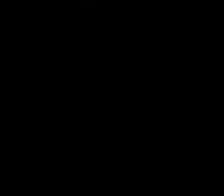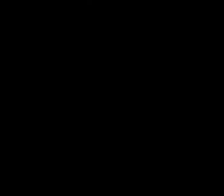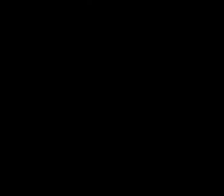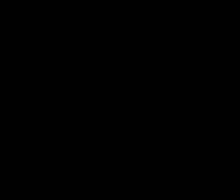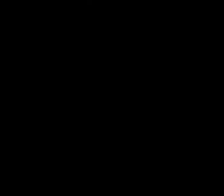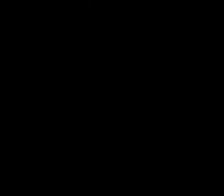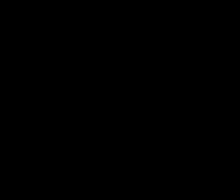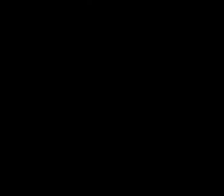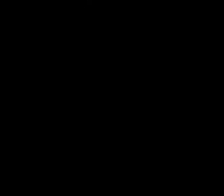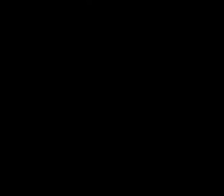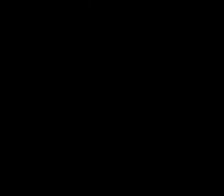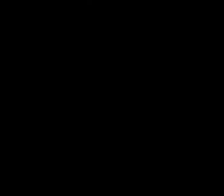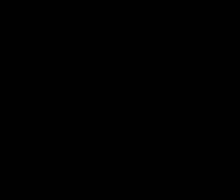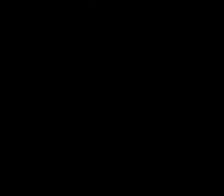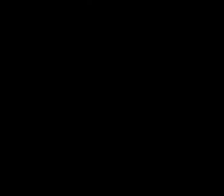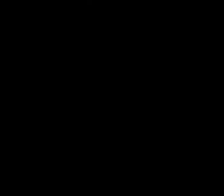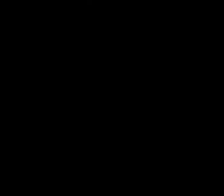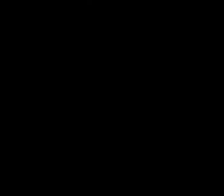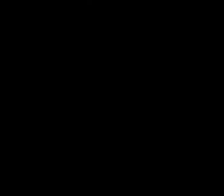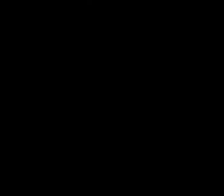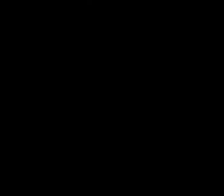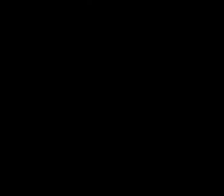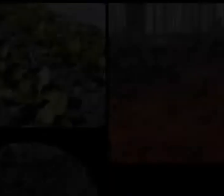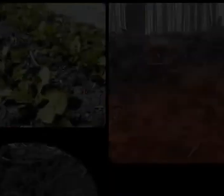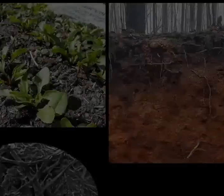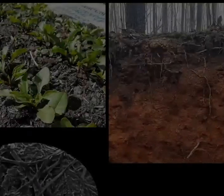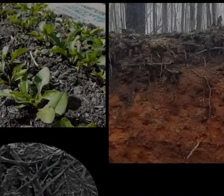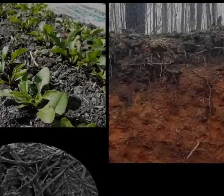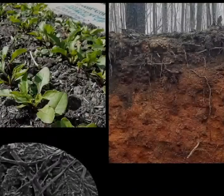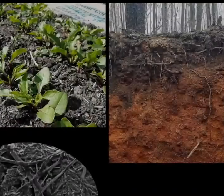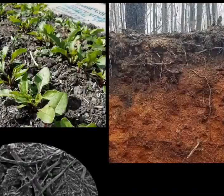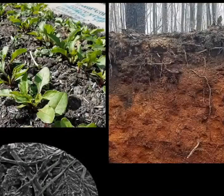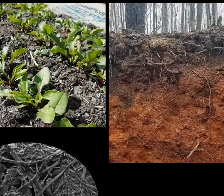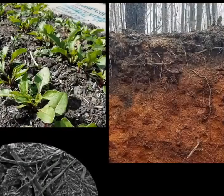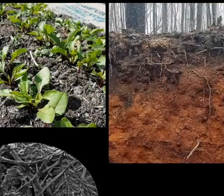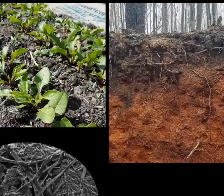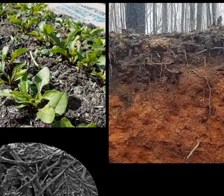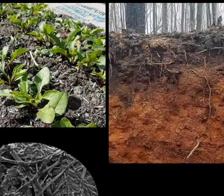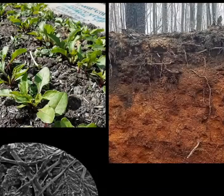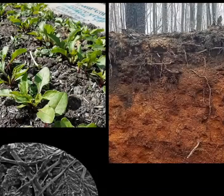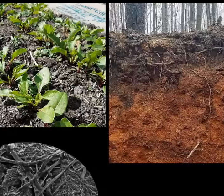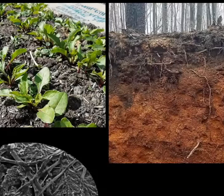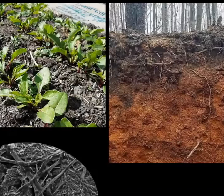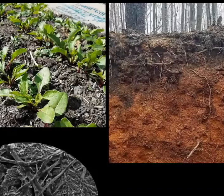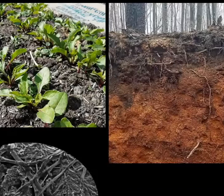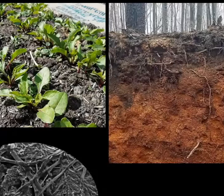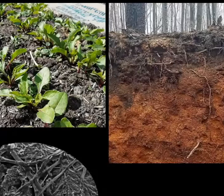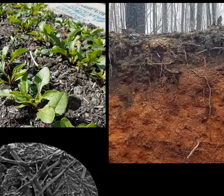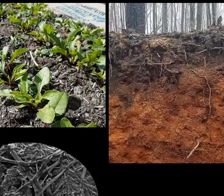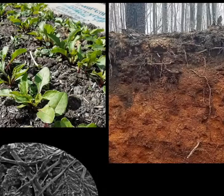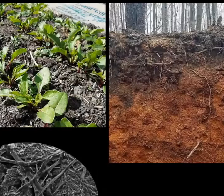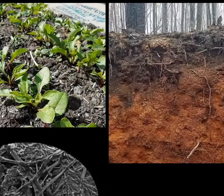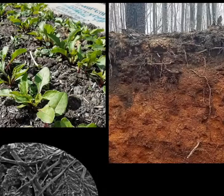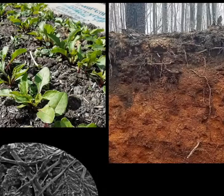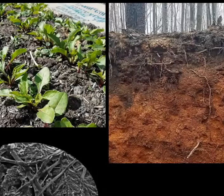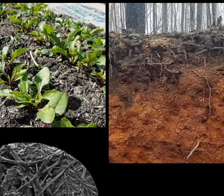was trained as an ecologist first. So as an ecologist, I pretty much was trained to look at the